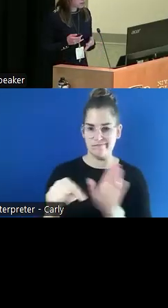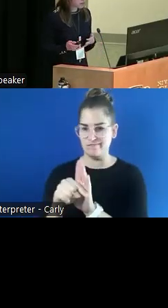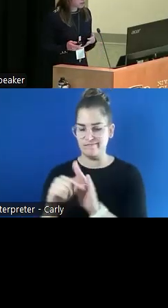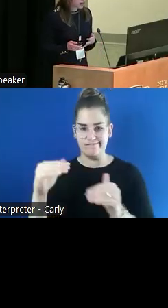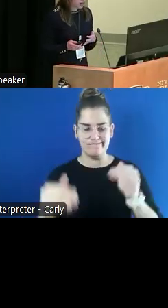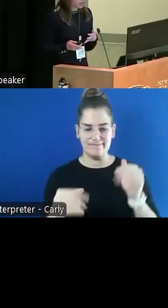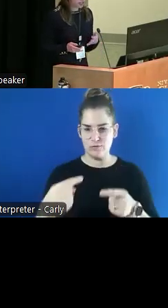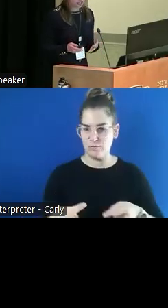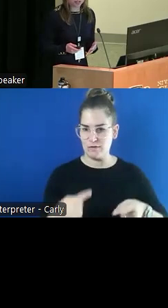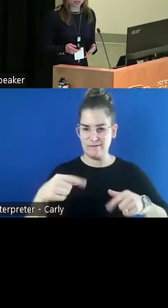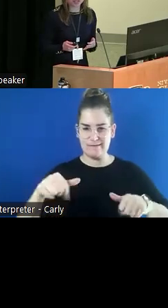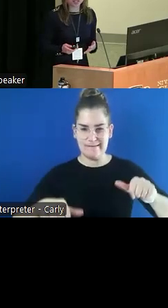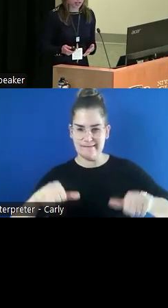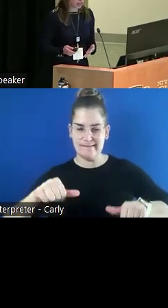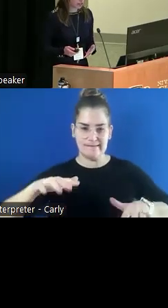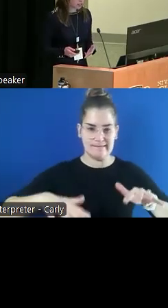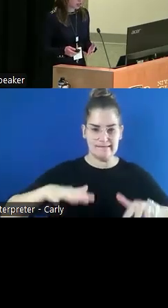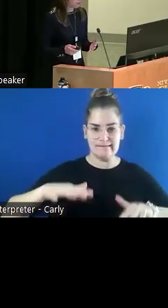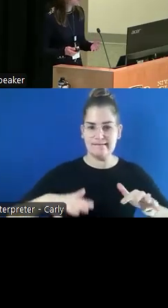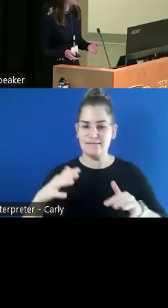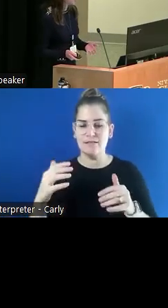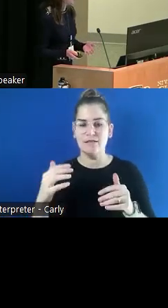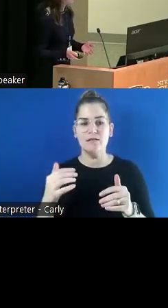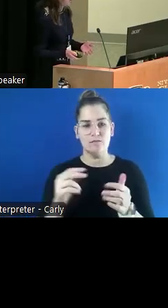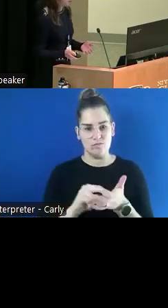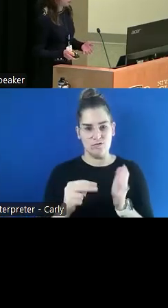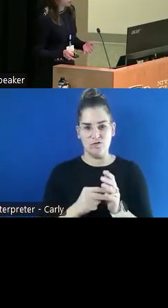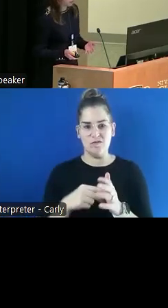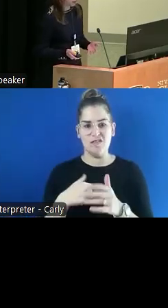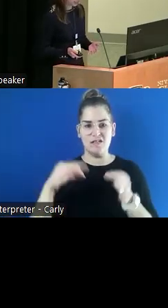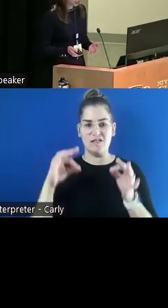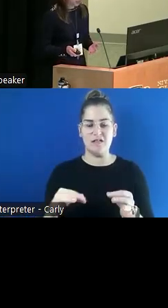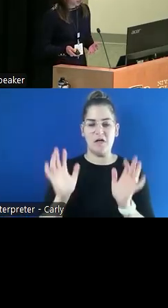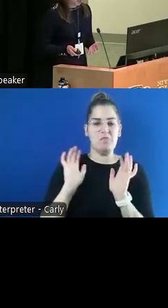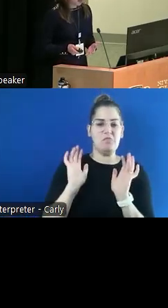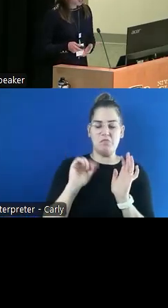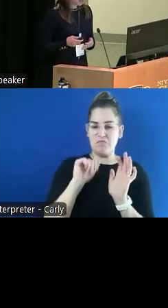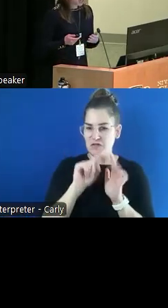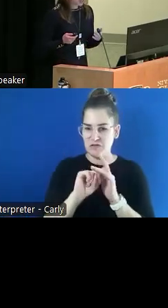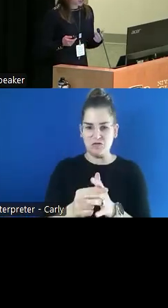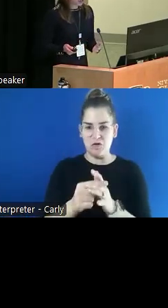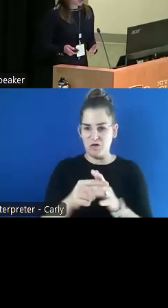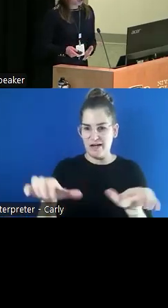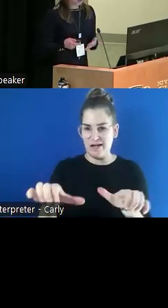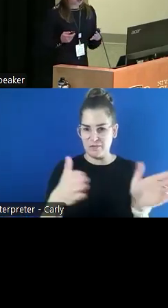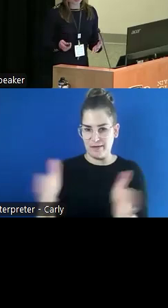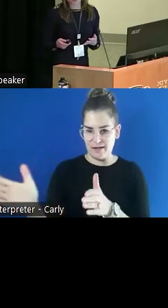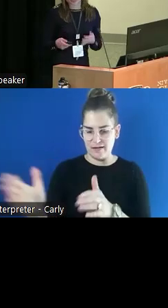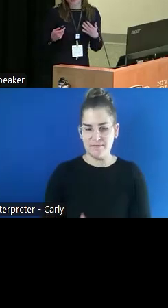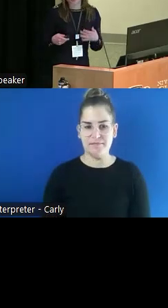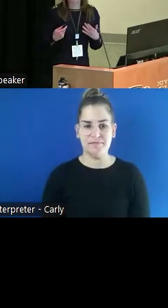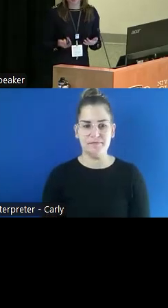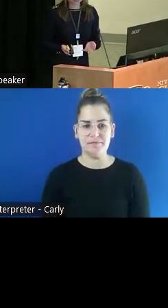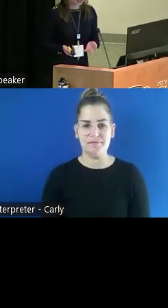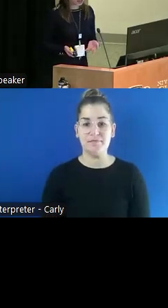come to a decision to initiate a motivated action plan. Patients tend to struggle with formulating